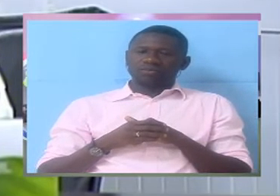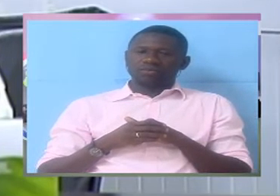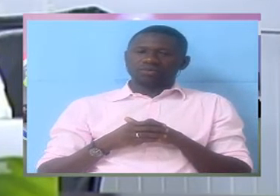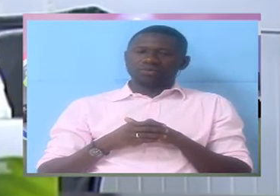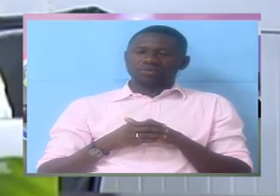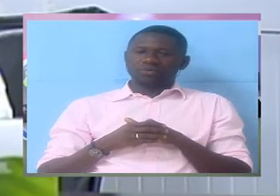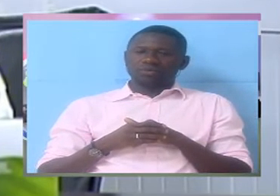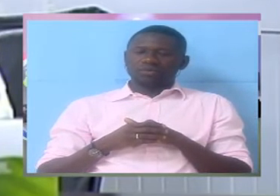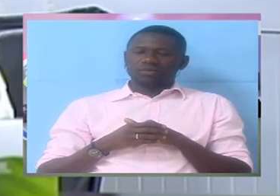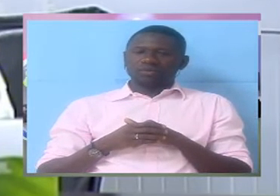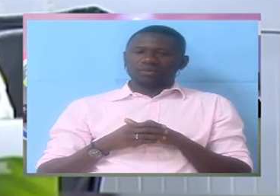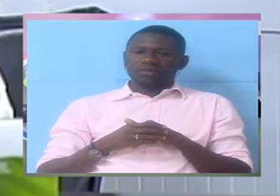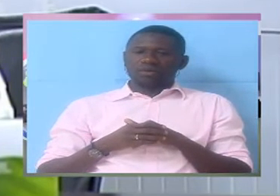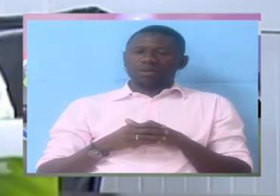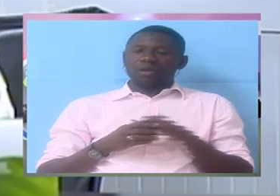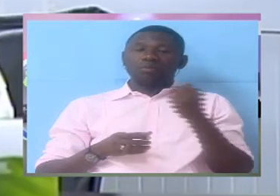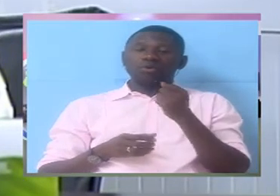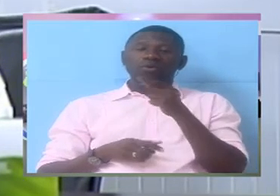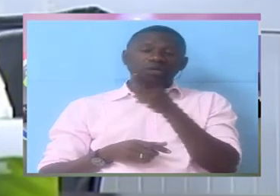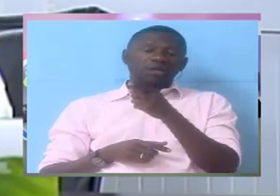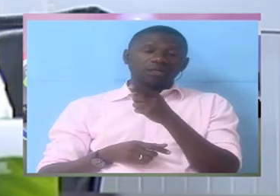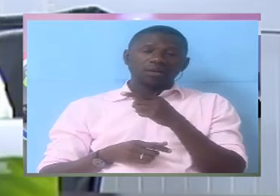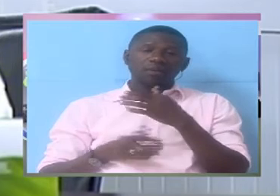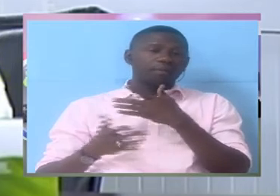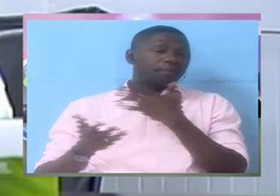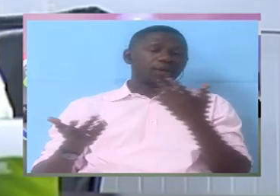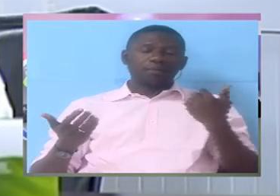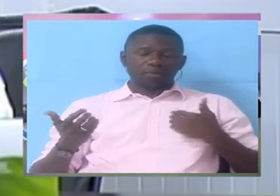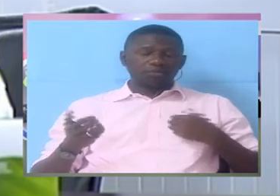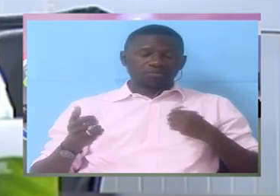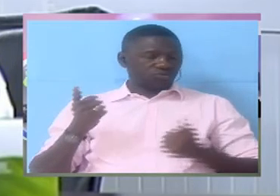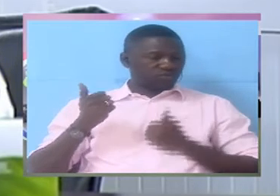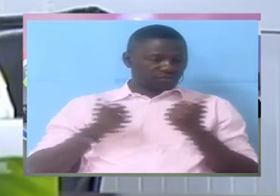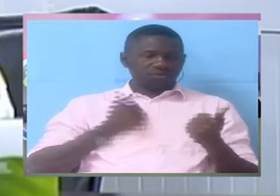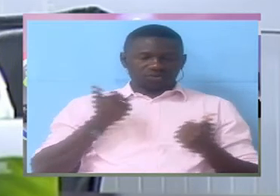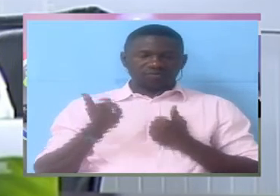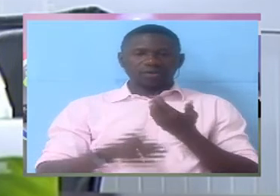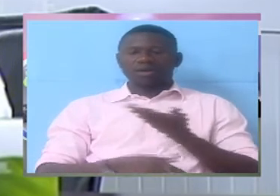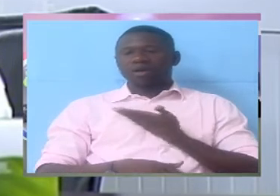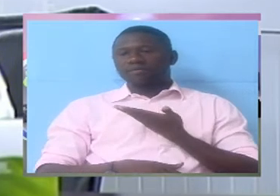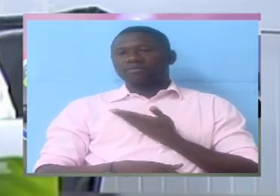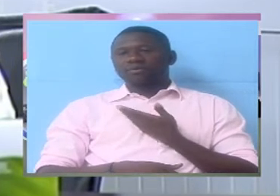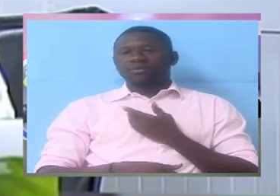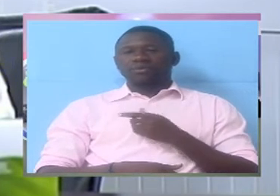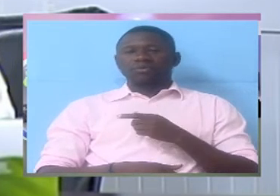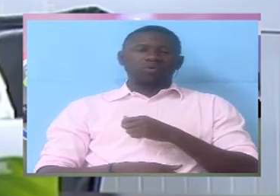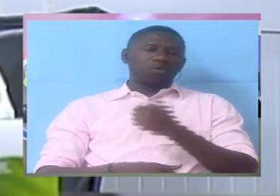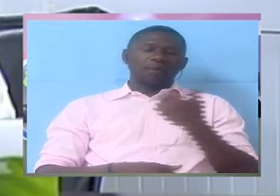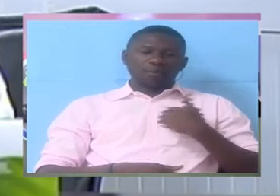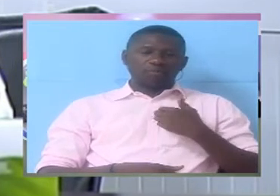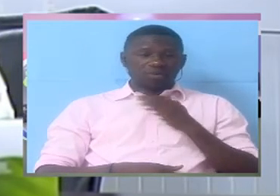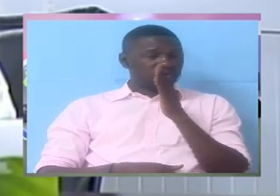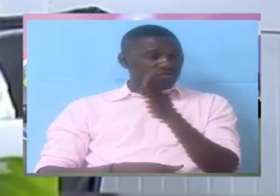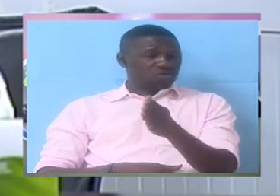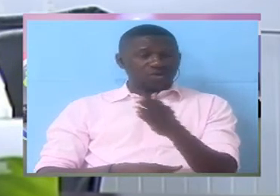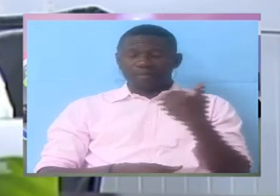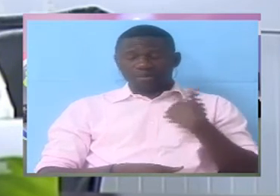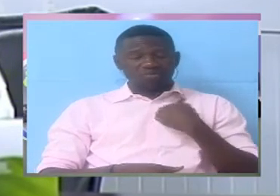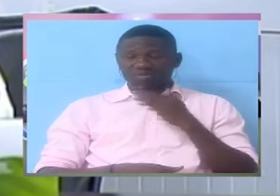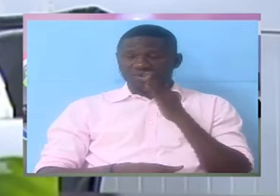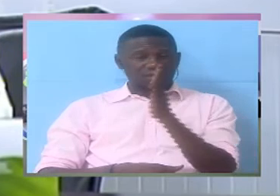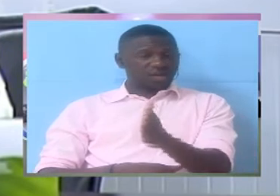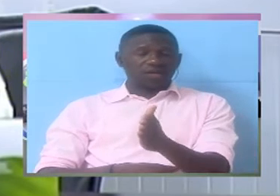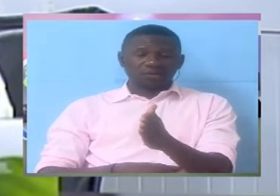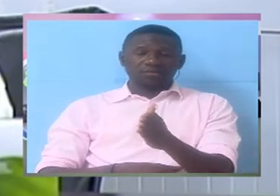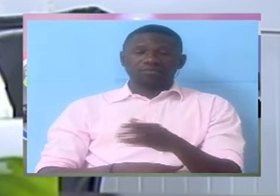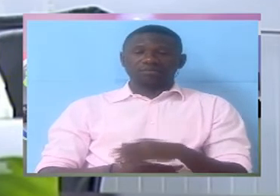some people suffered. Lu ya sabu mul suton ta menno batata. Some are innocent people. Lu be ko no fam wul mam fem